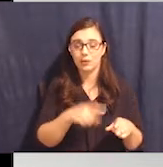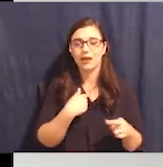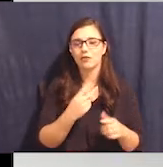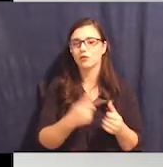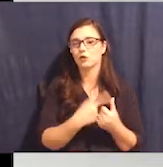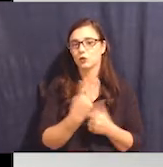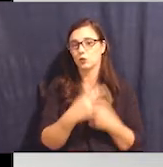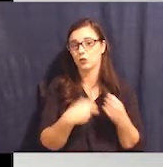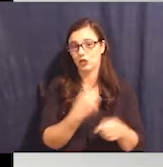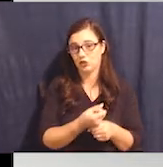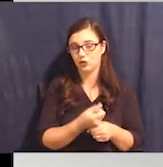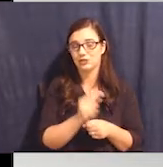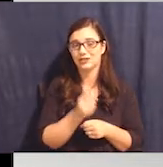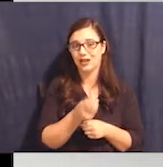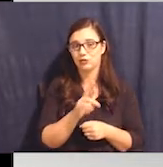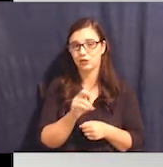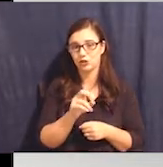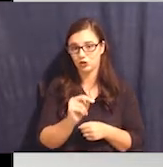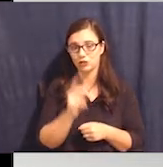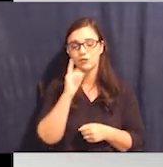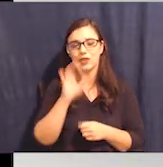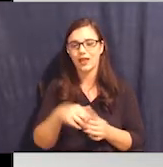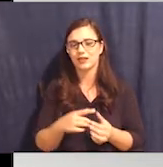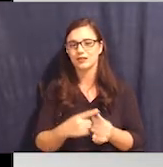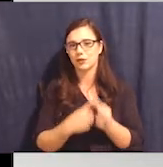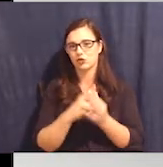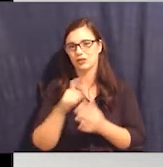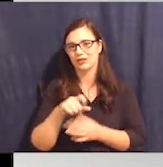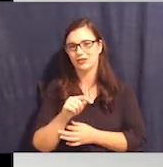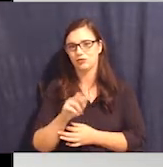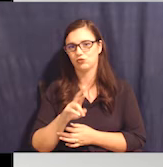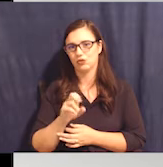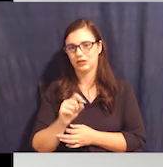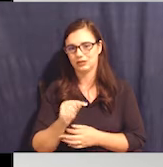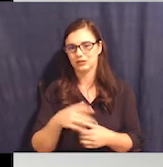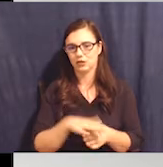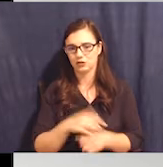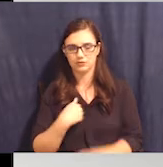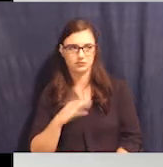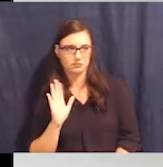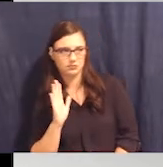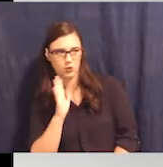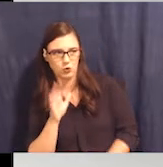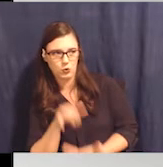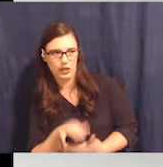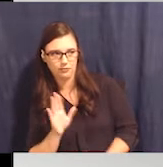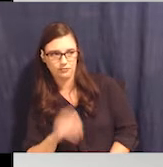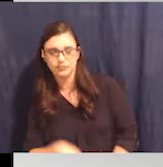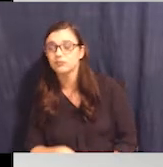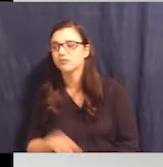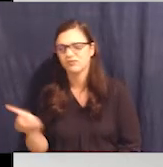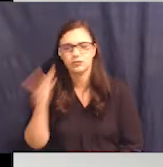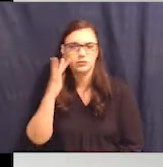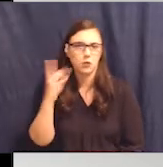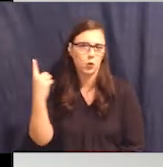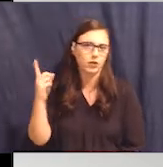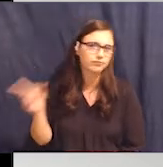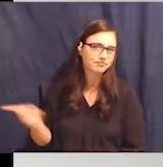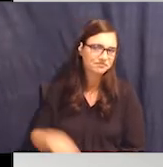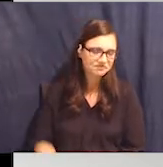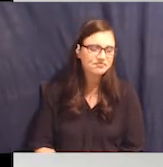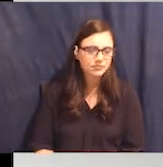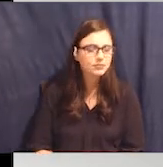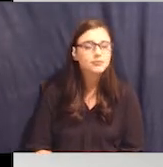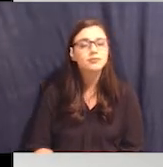the first 2 years' tax returns for your special needs trust. I would do that. She's a